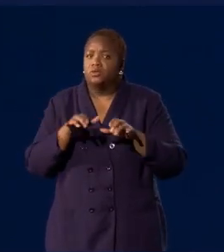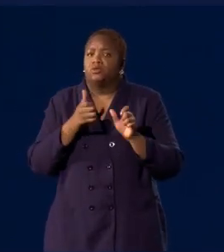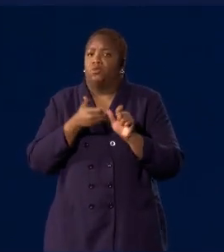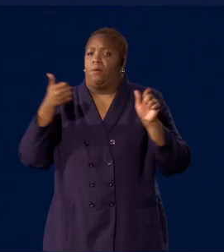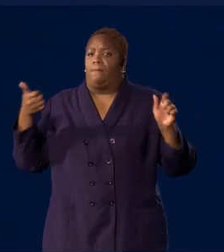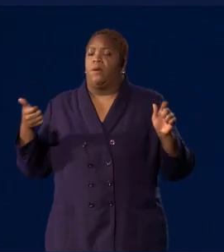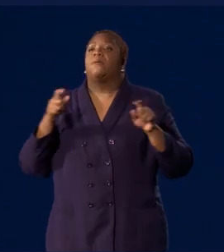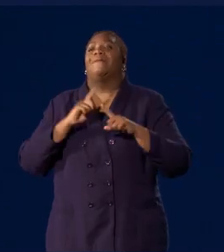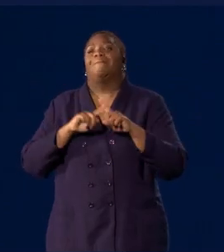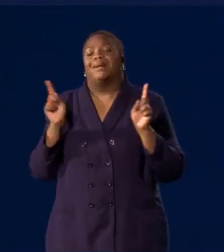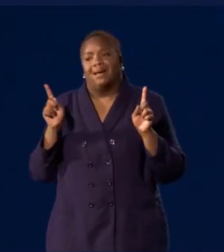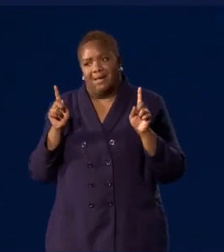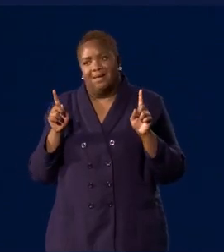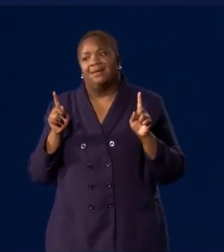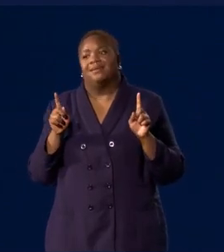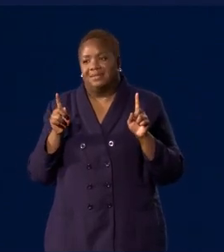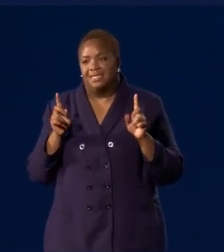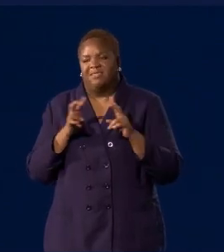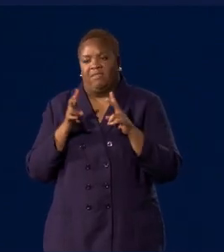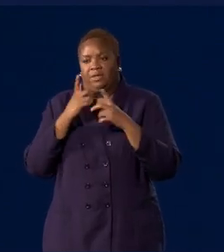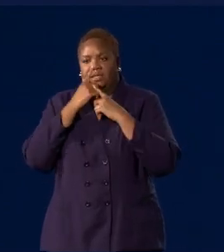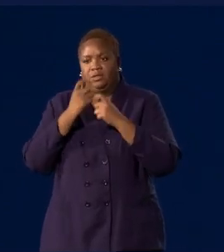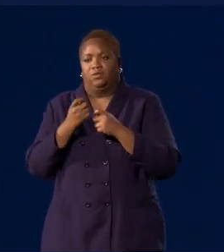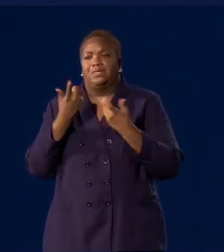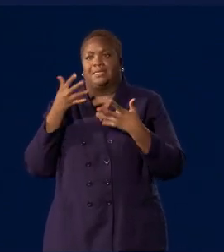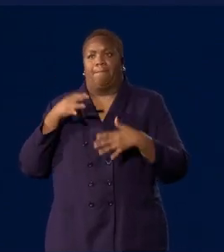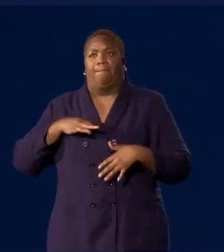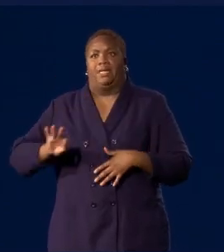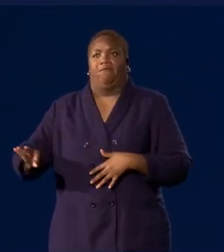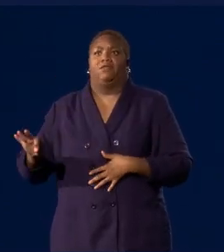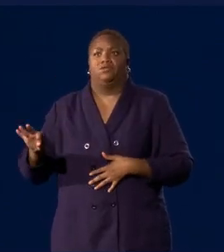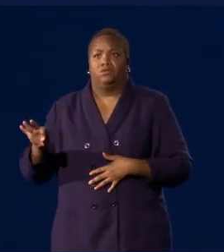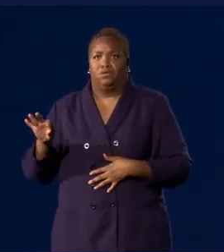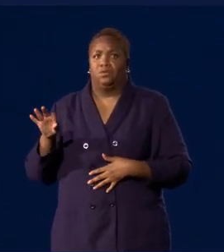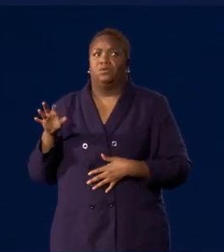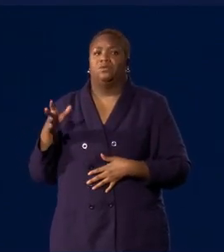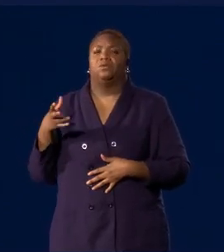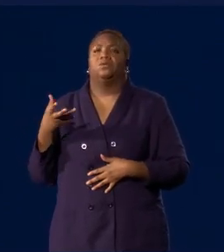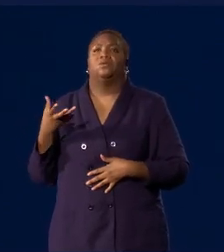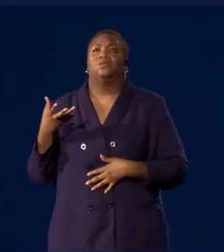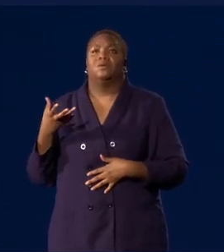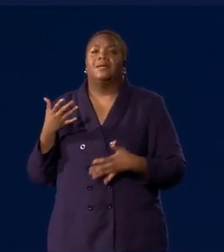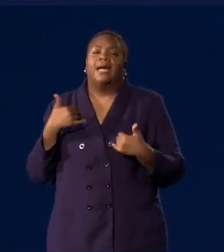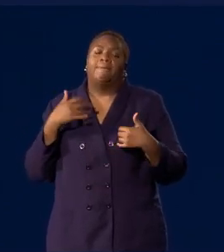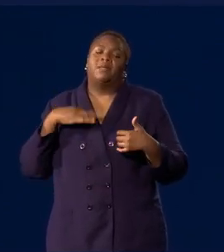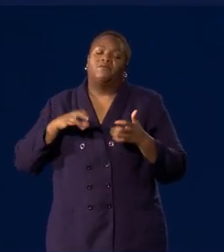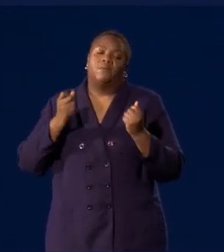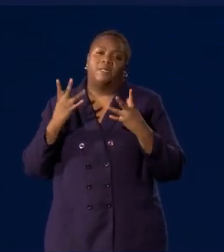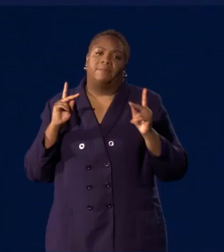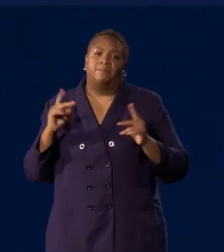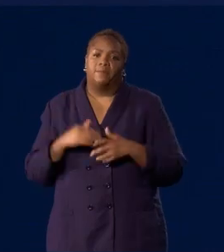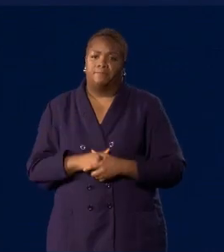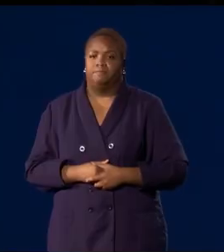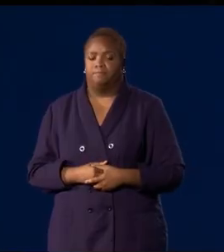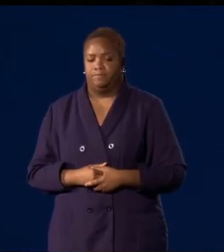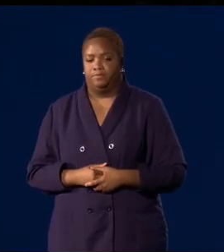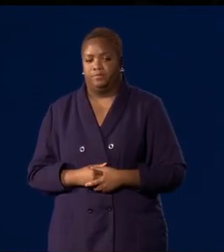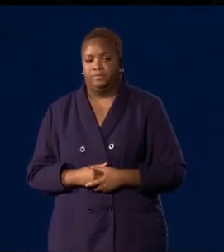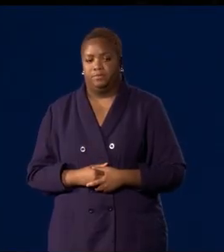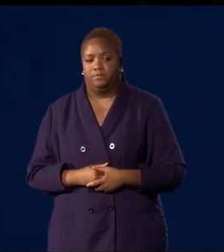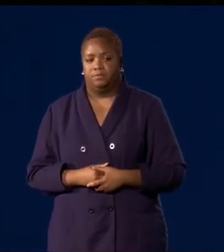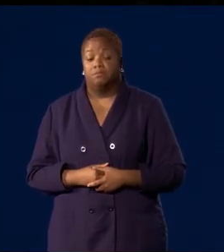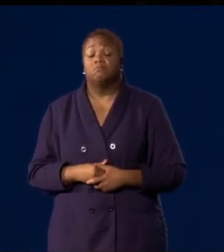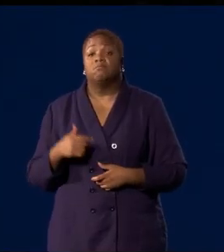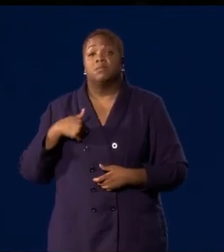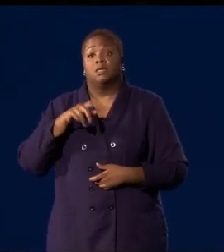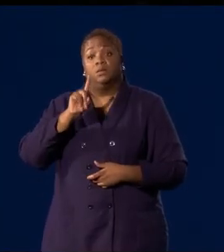it's an incredibly interesting and beneficial type of benefit for a lot of people. In fact, and our